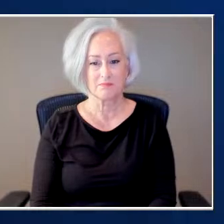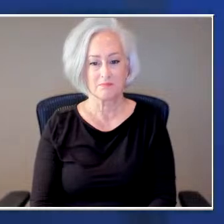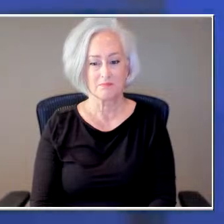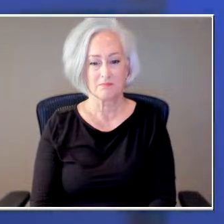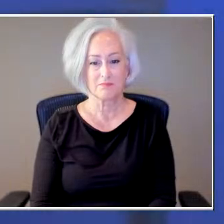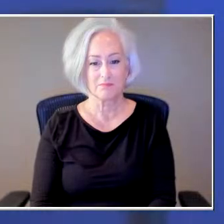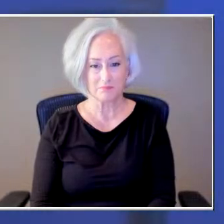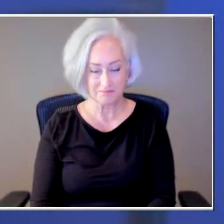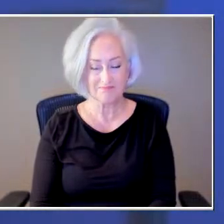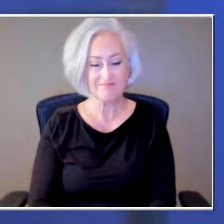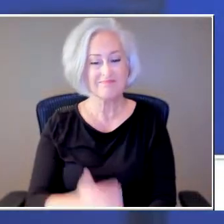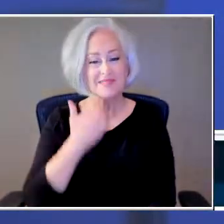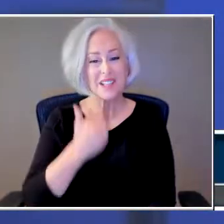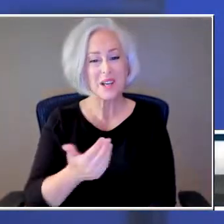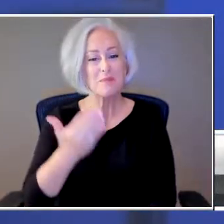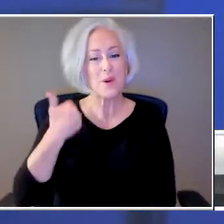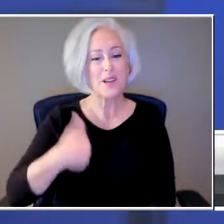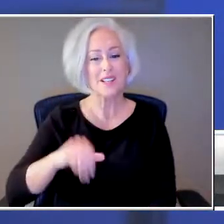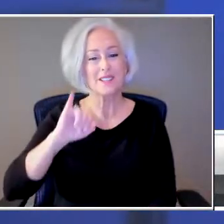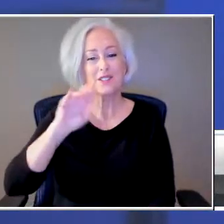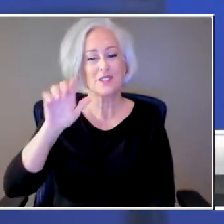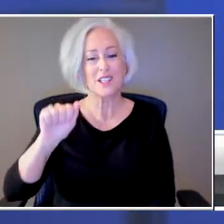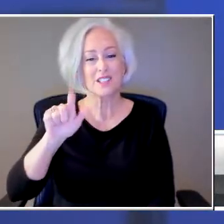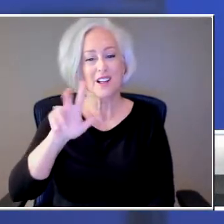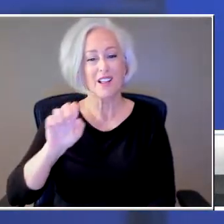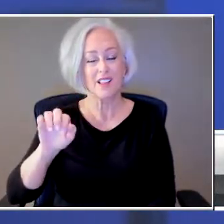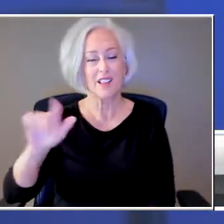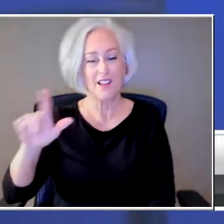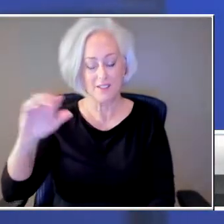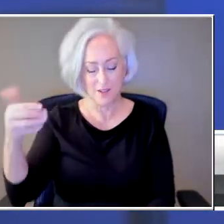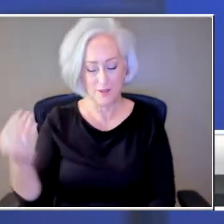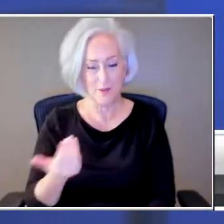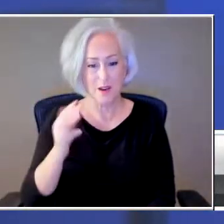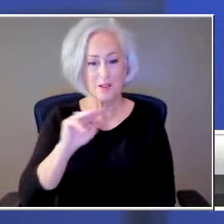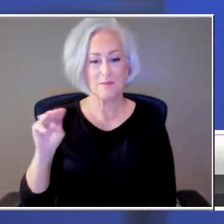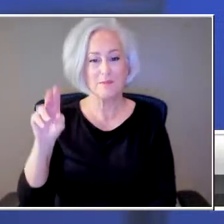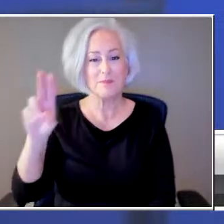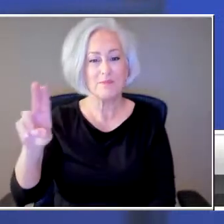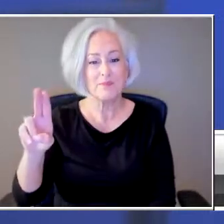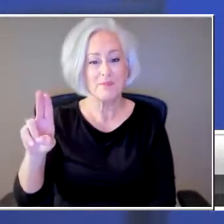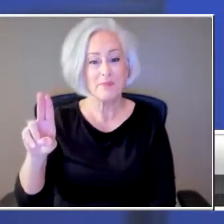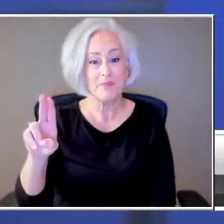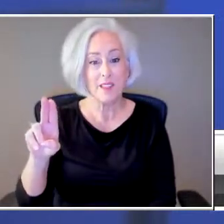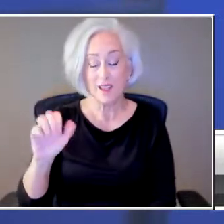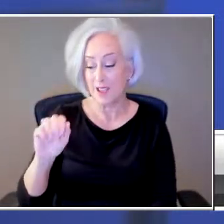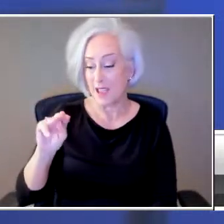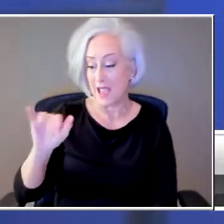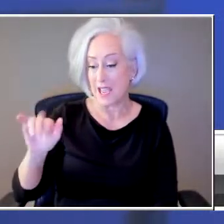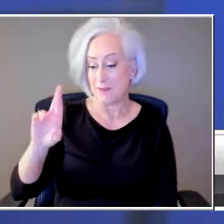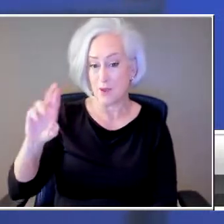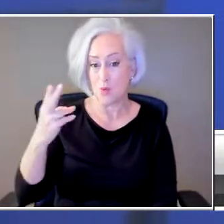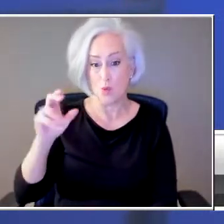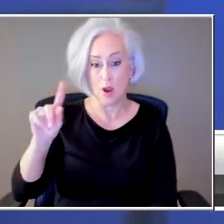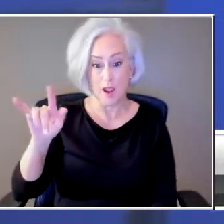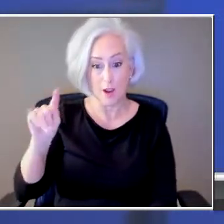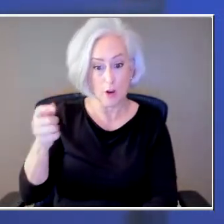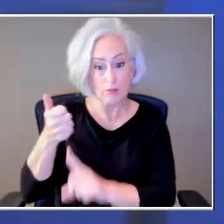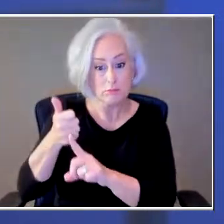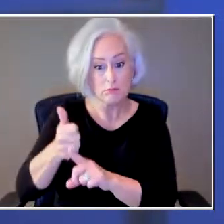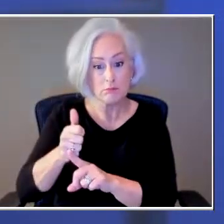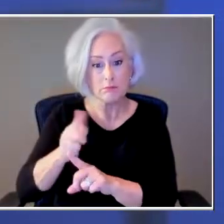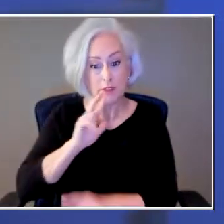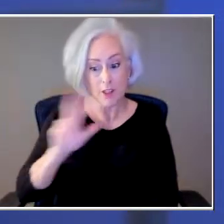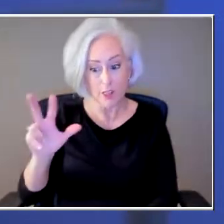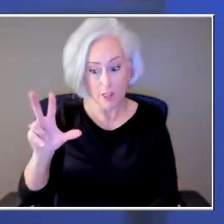Good morning. I'm Jessica Lovell, and welcome to the Morning Medical Update. By the time Amy Reinhart turned 30, she had already endured